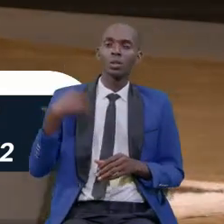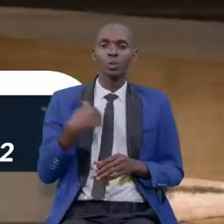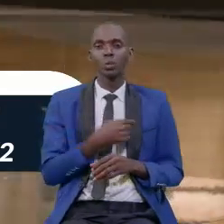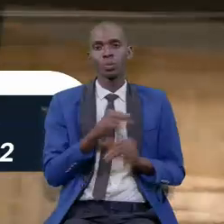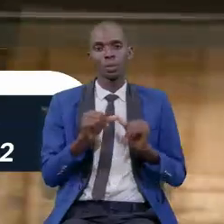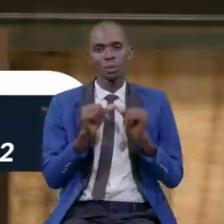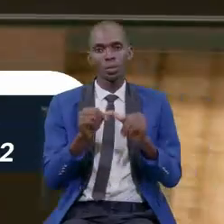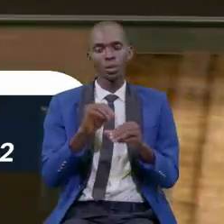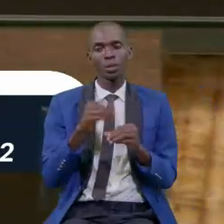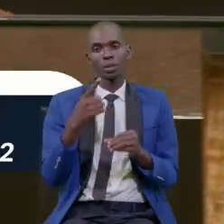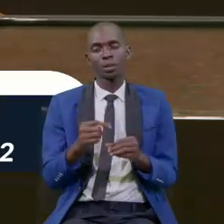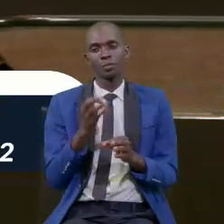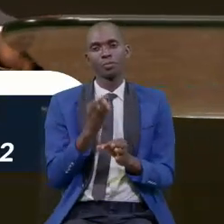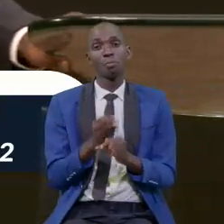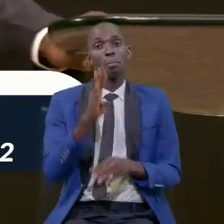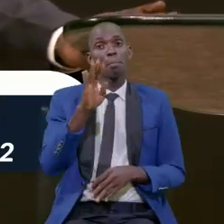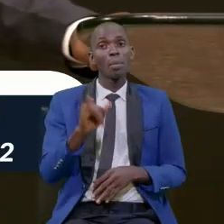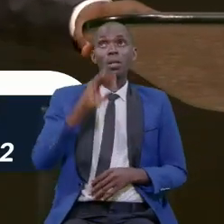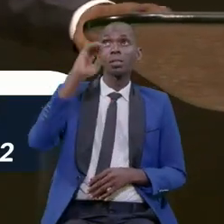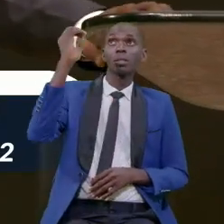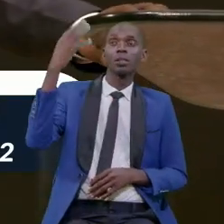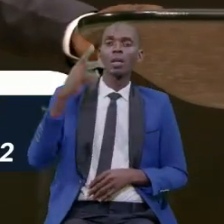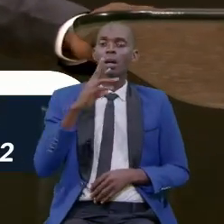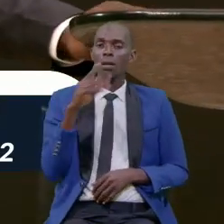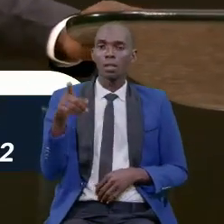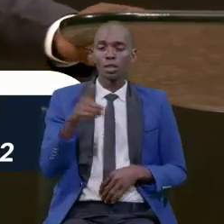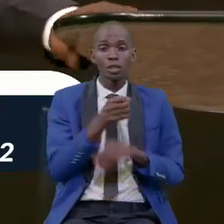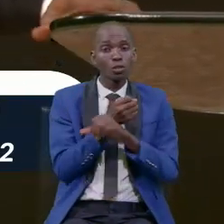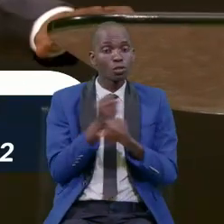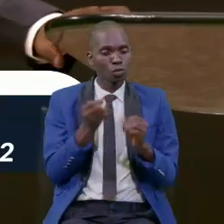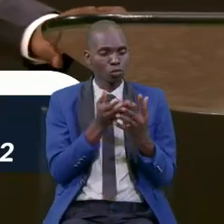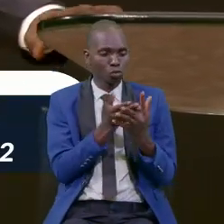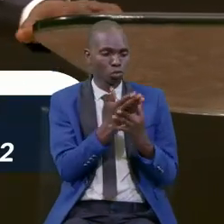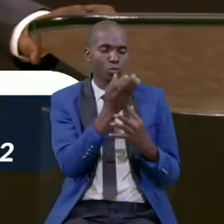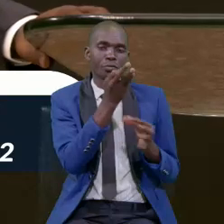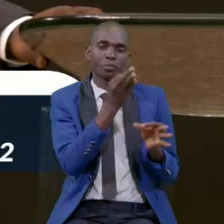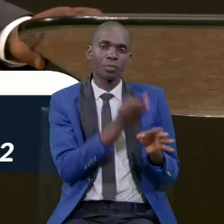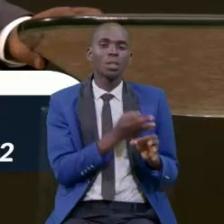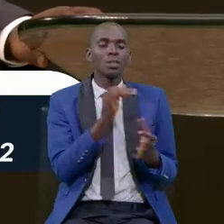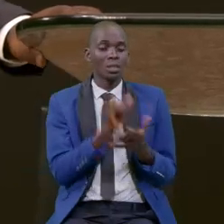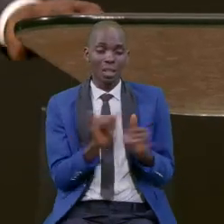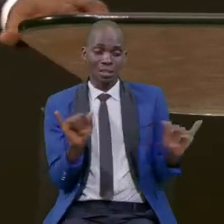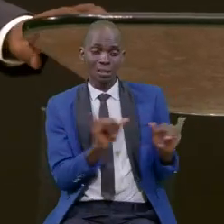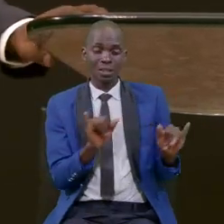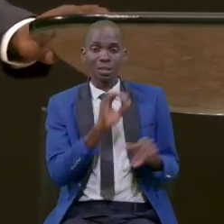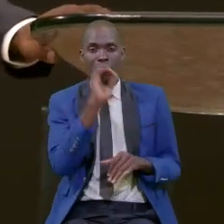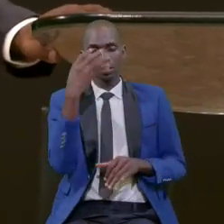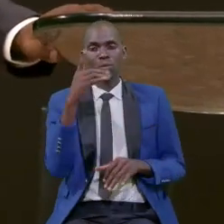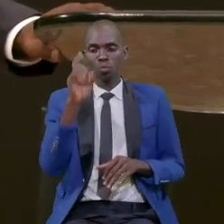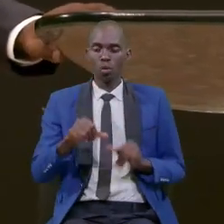continue in the faith. By grace are you saved? Through faith, that same grace,